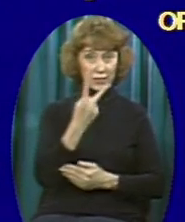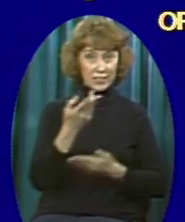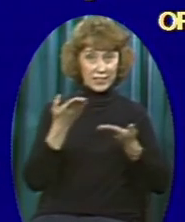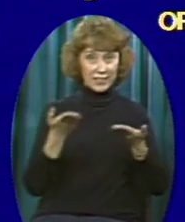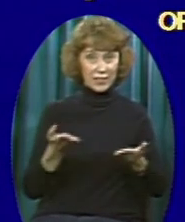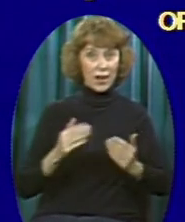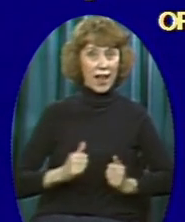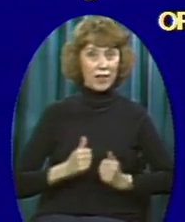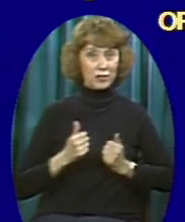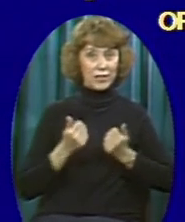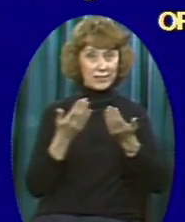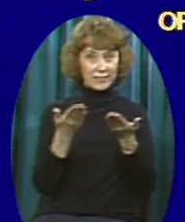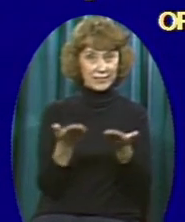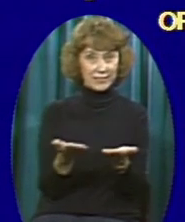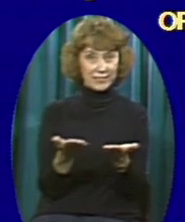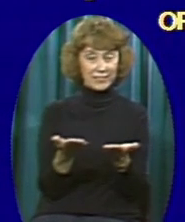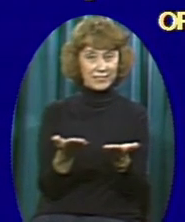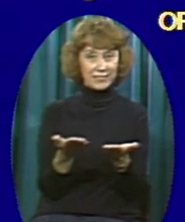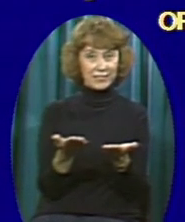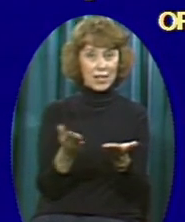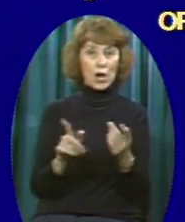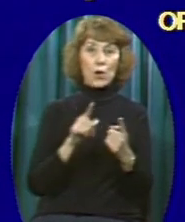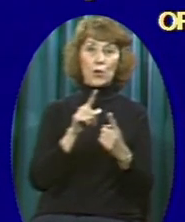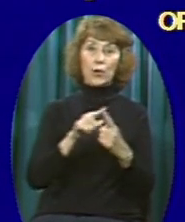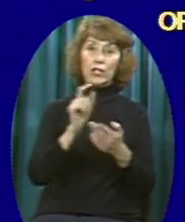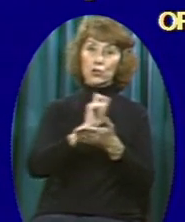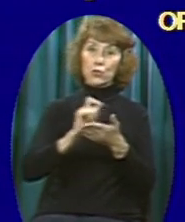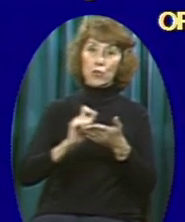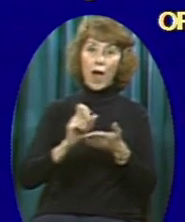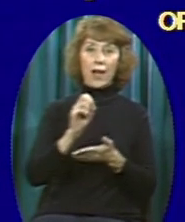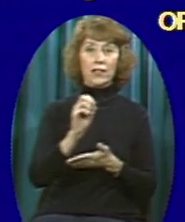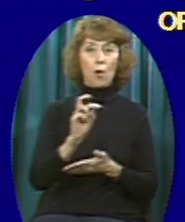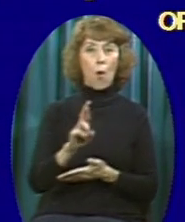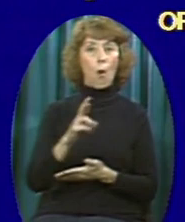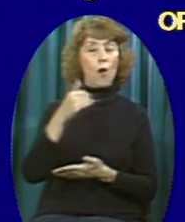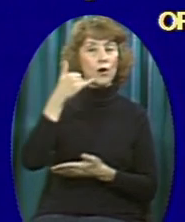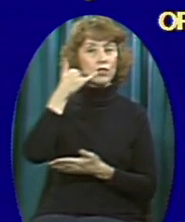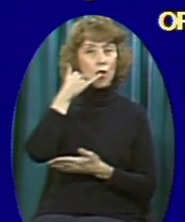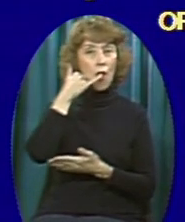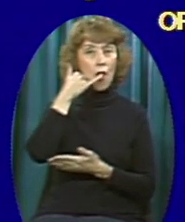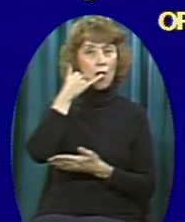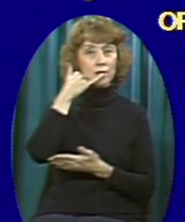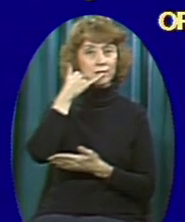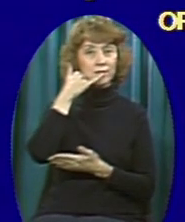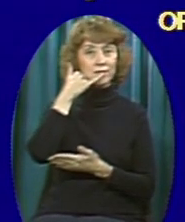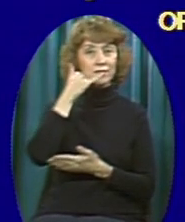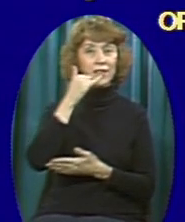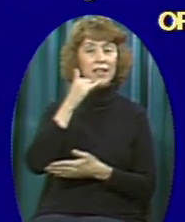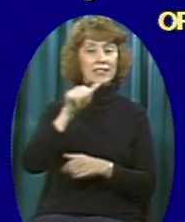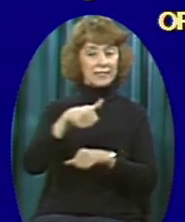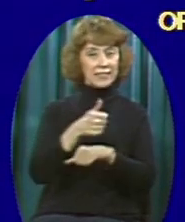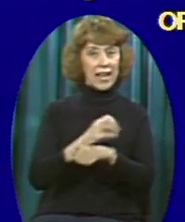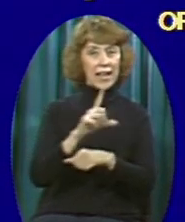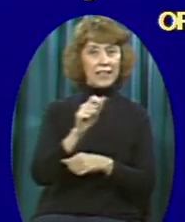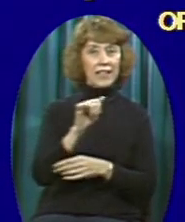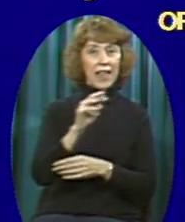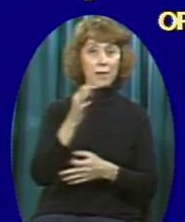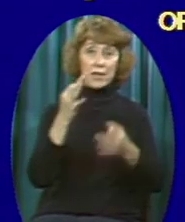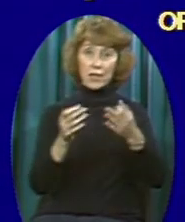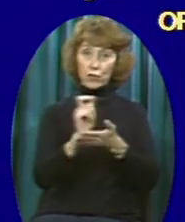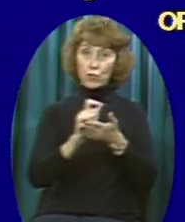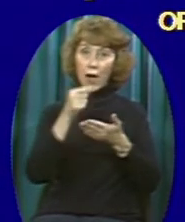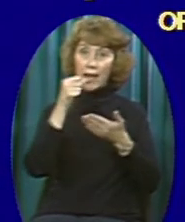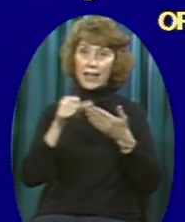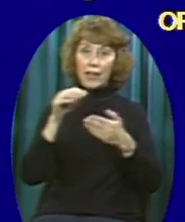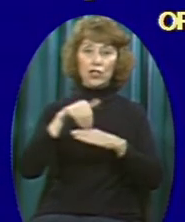Hill, Ontario. And when you write or call, just stake your claim. If you're writing and you're enclosing a check, make